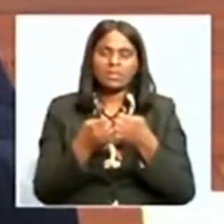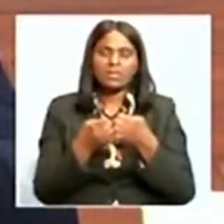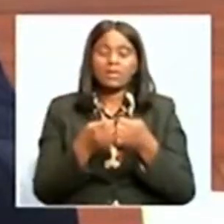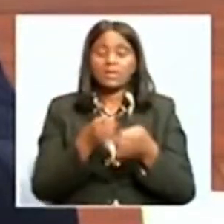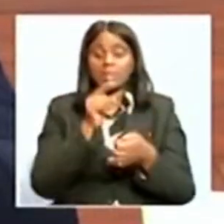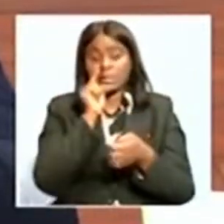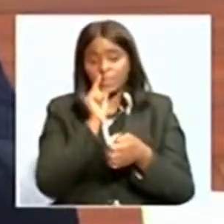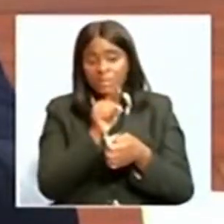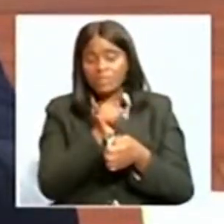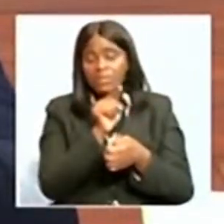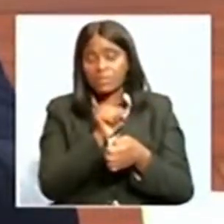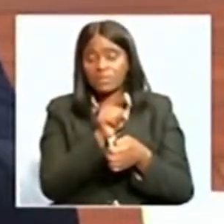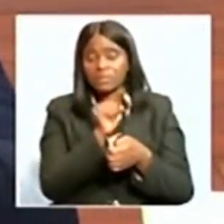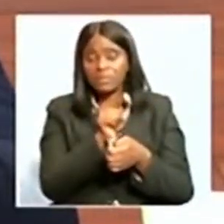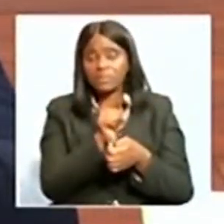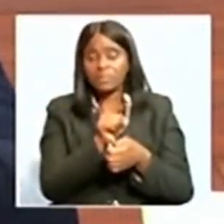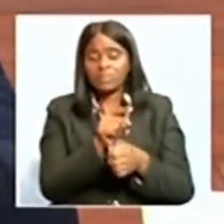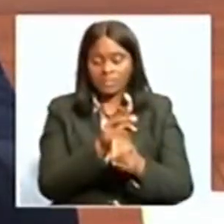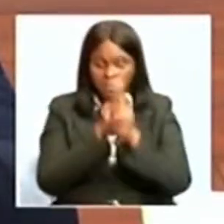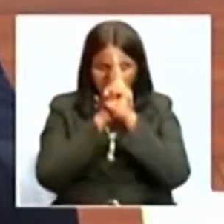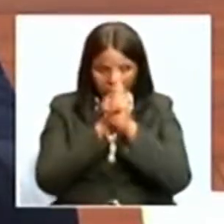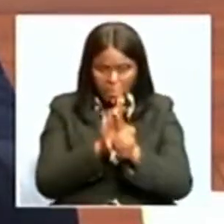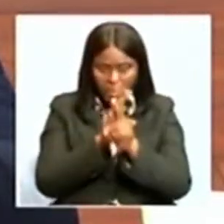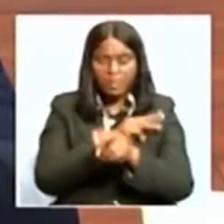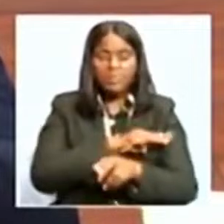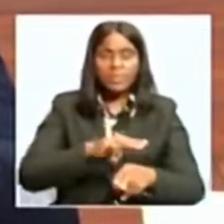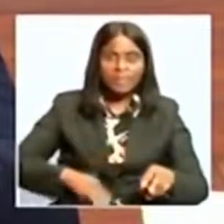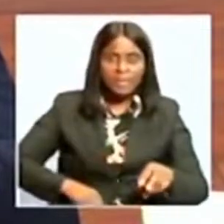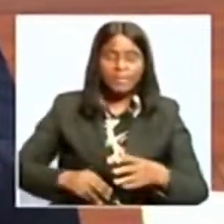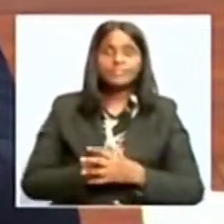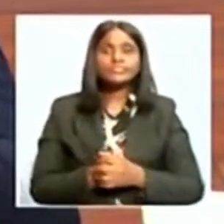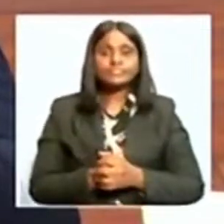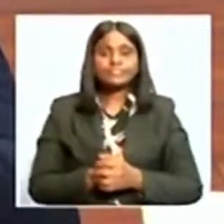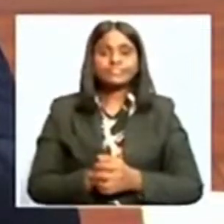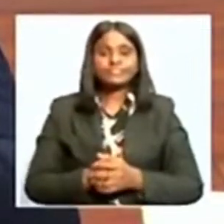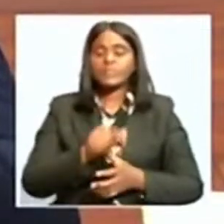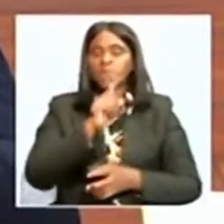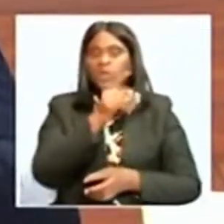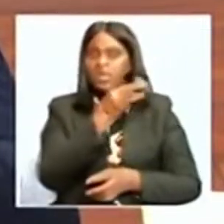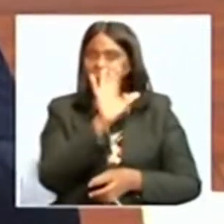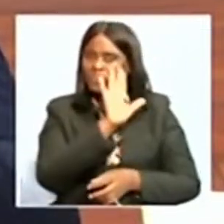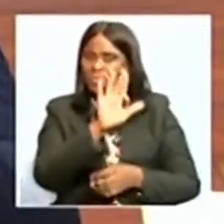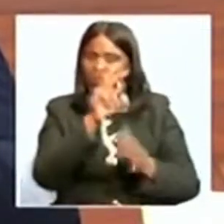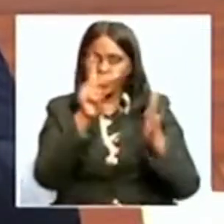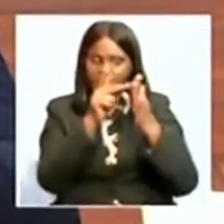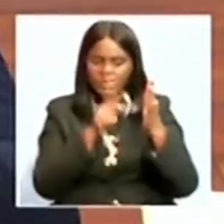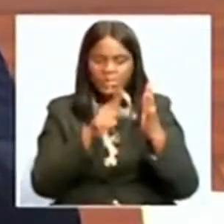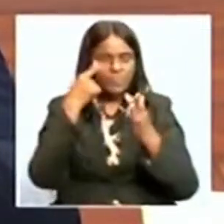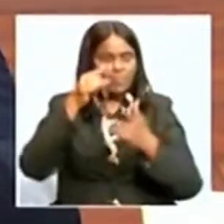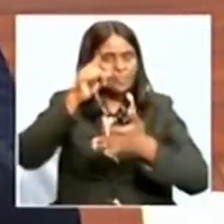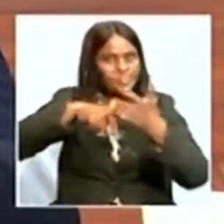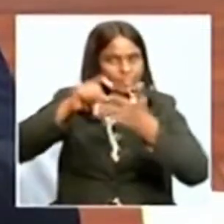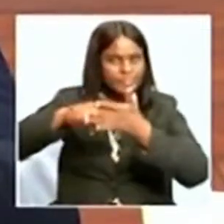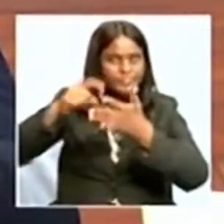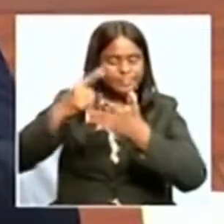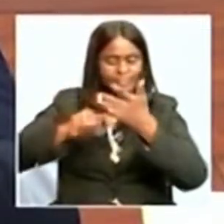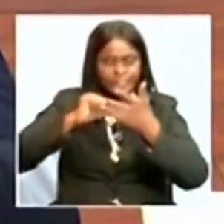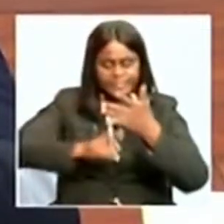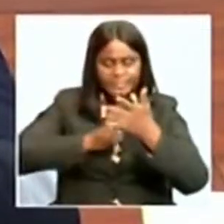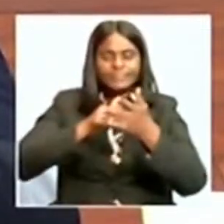On that one, Honorable Member, one of the principles of taxation that